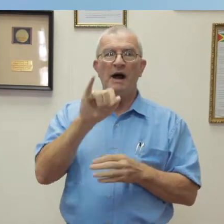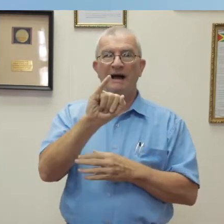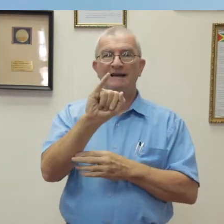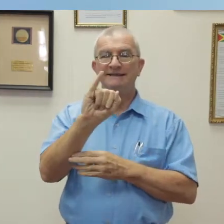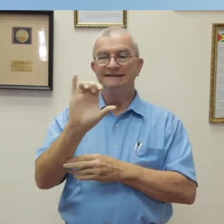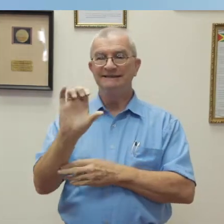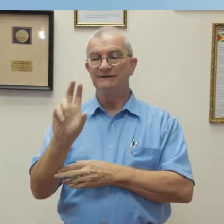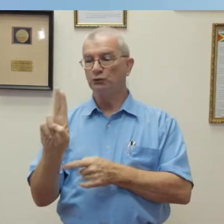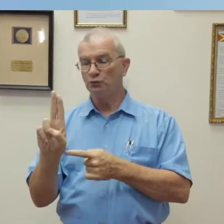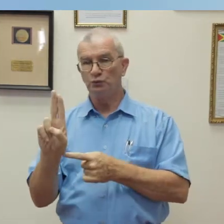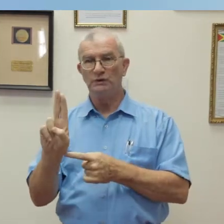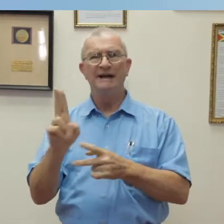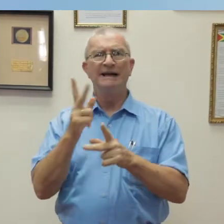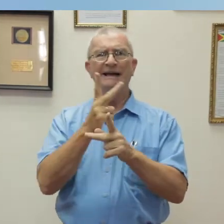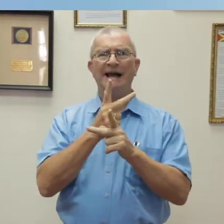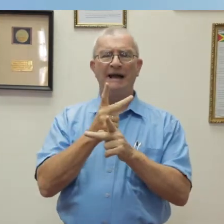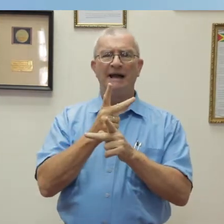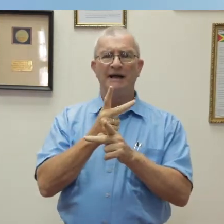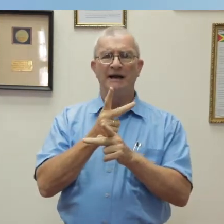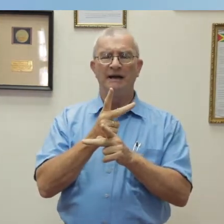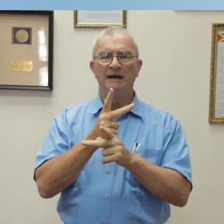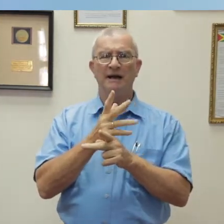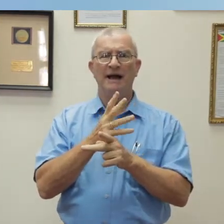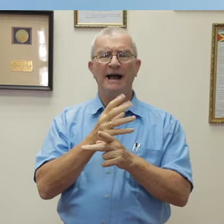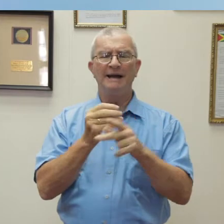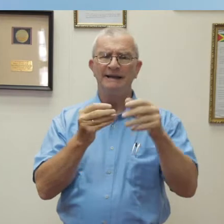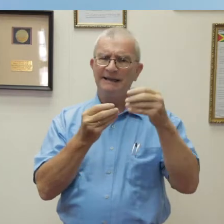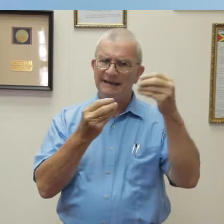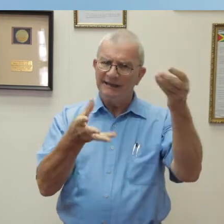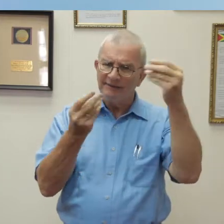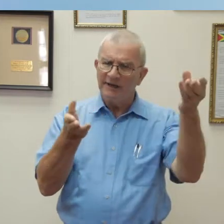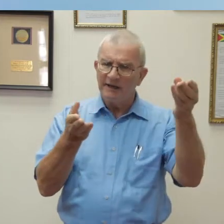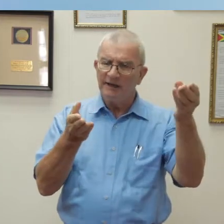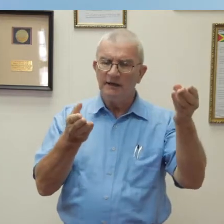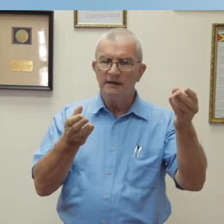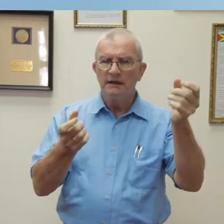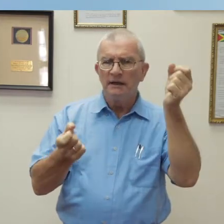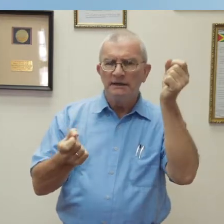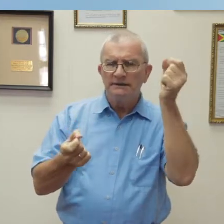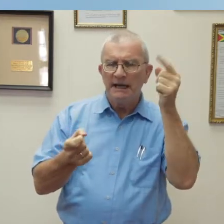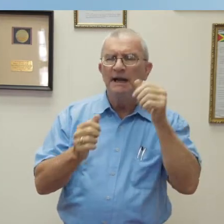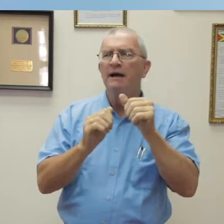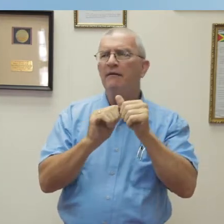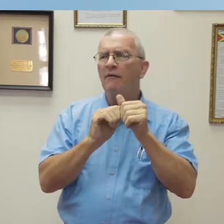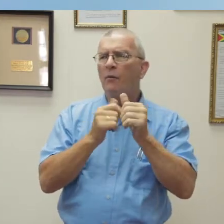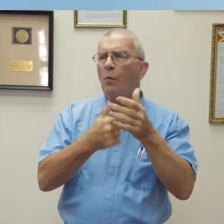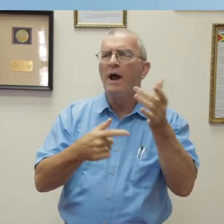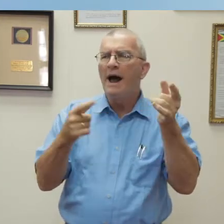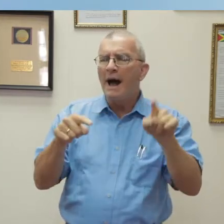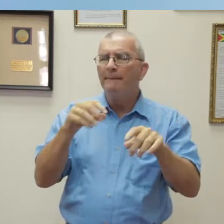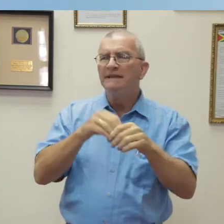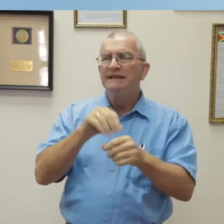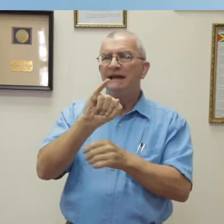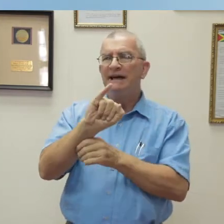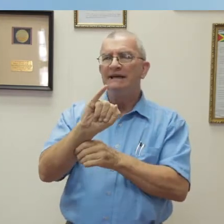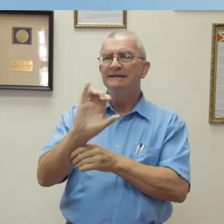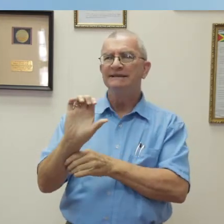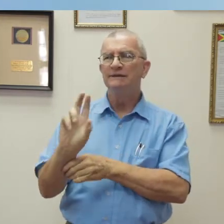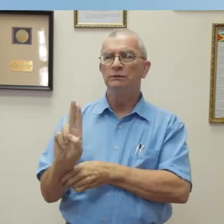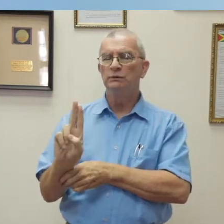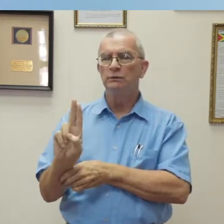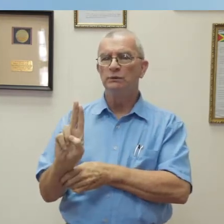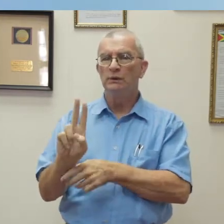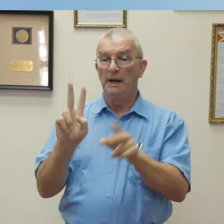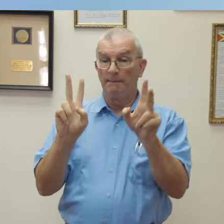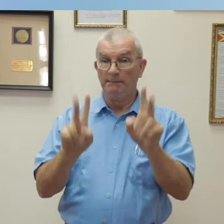ICU care, and give you an understanding and appreciation of what happens when patients